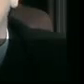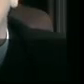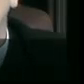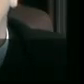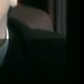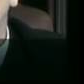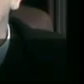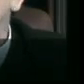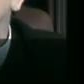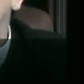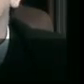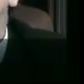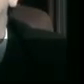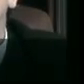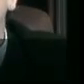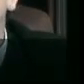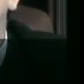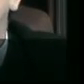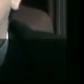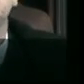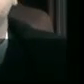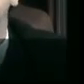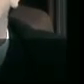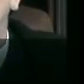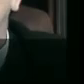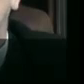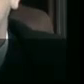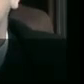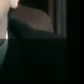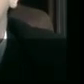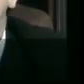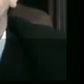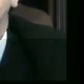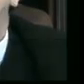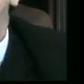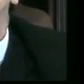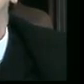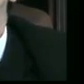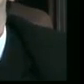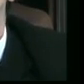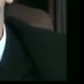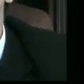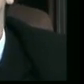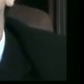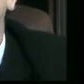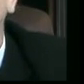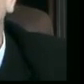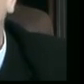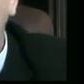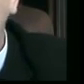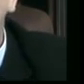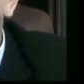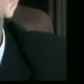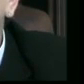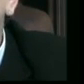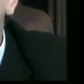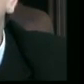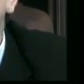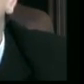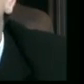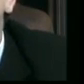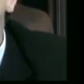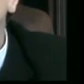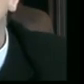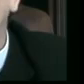to do with the spiritual and pastoral leadership of MCC worldwide, and being that spokesperson on behalf of our